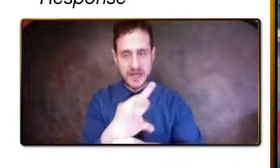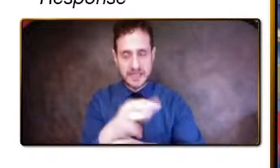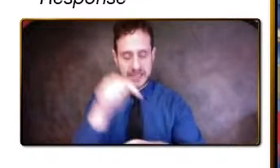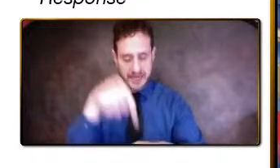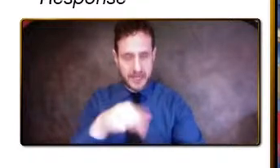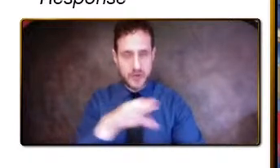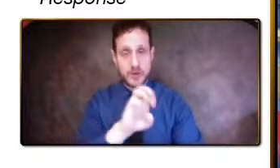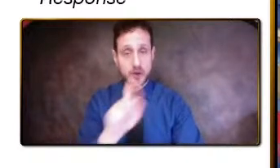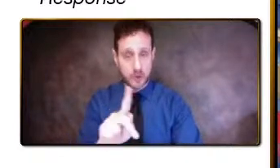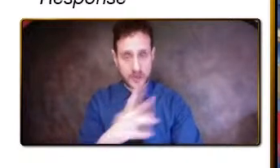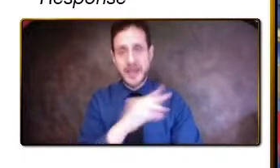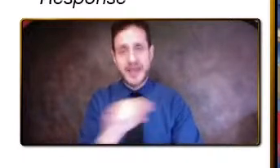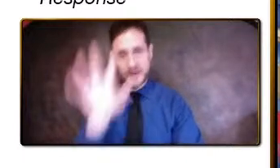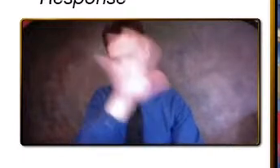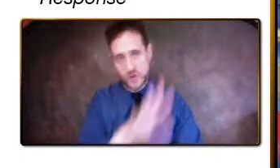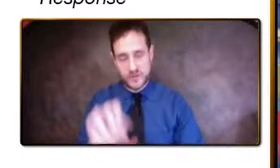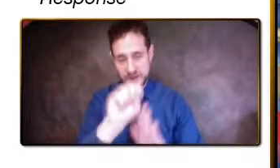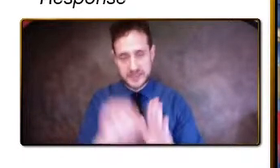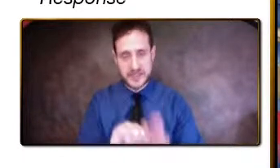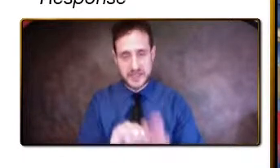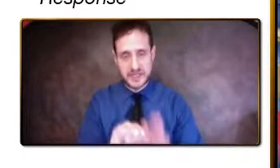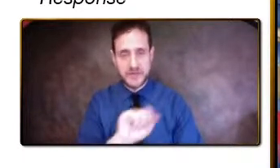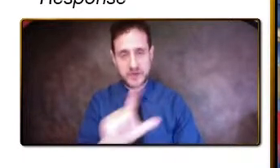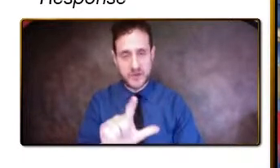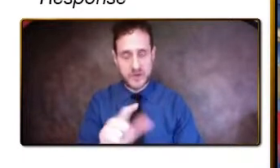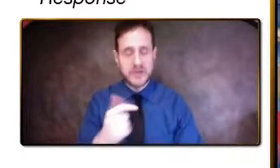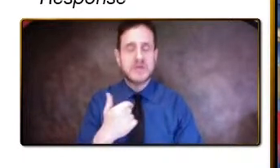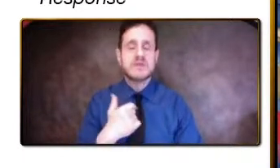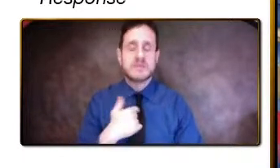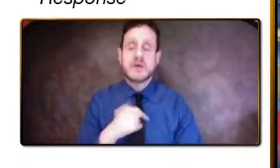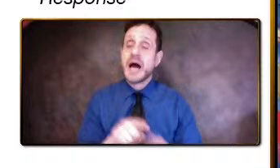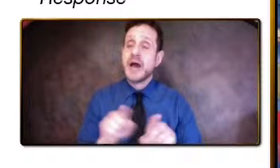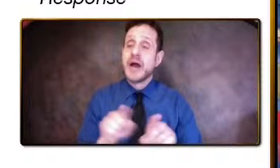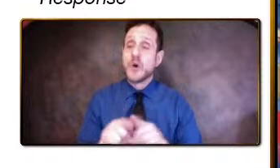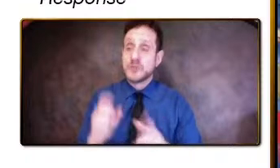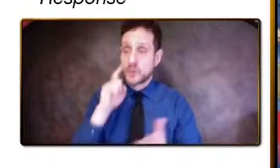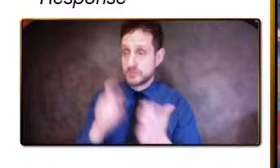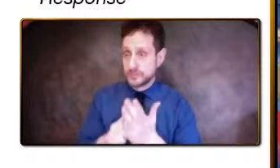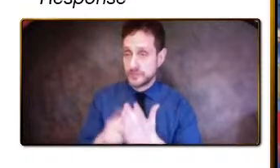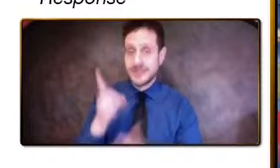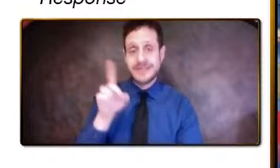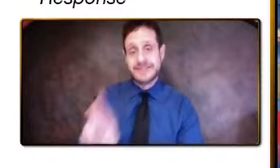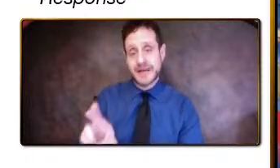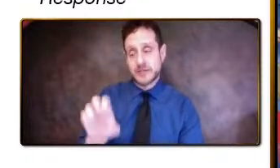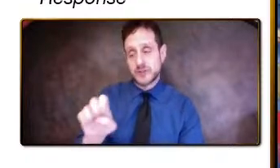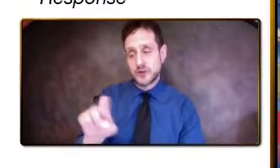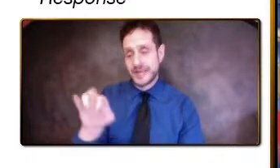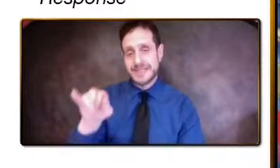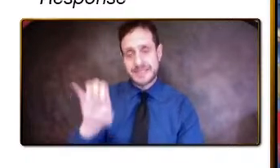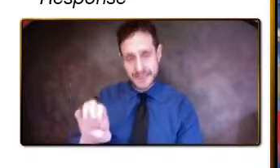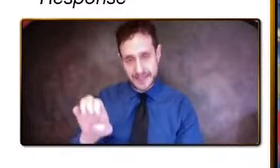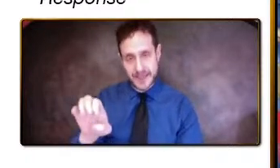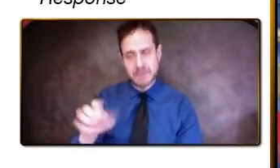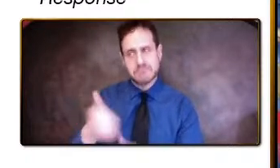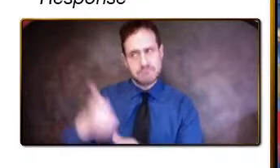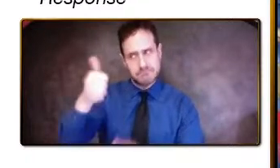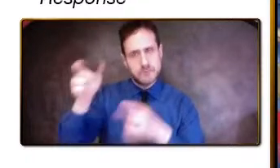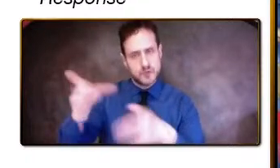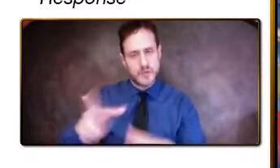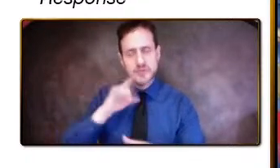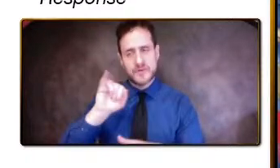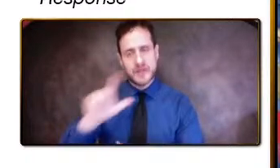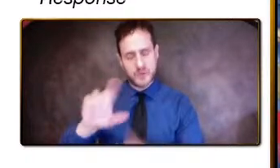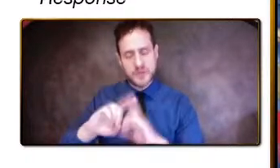state of Illinois. I'd also like to acknowledge Dr. Ezike, Director of the Illinois Department of Public Health, and